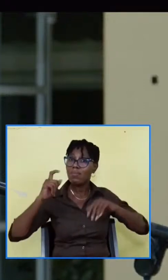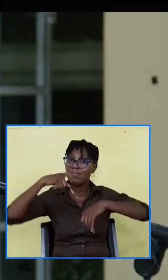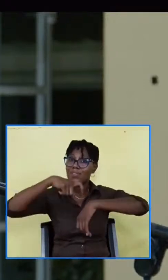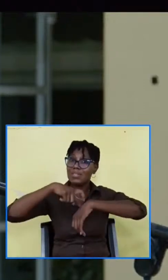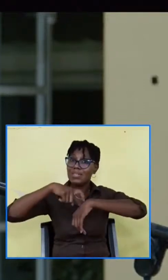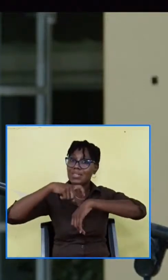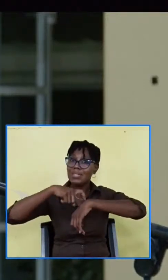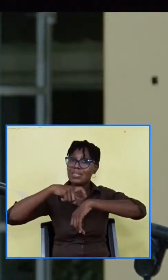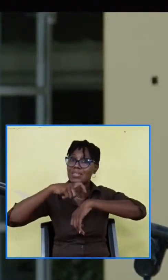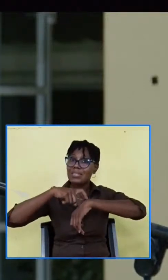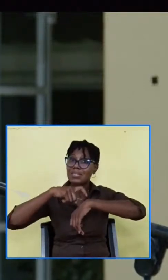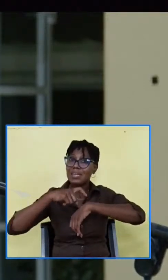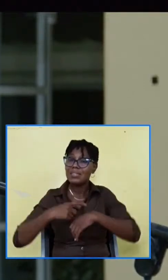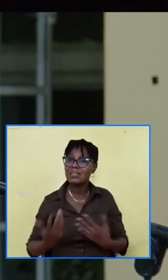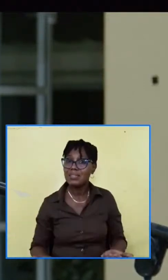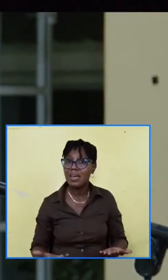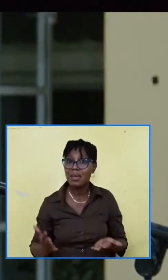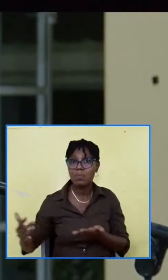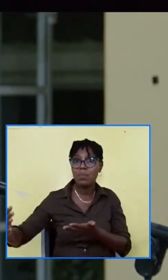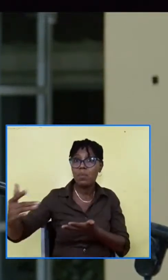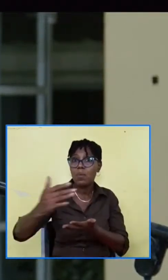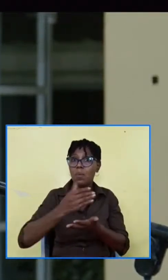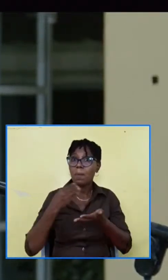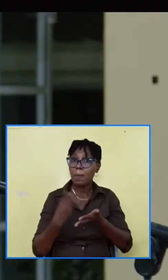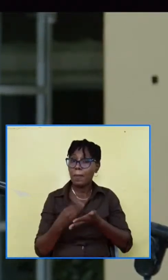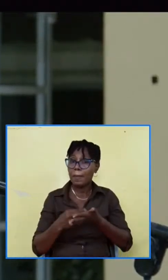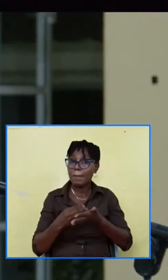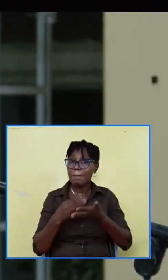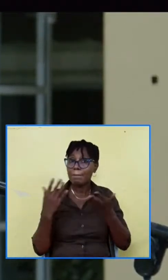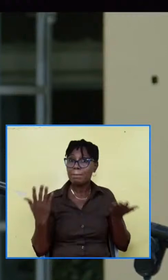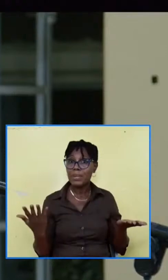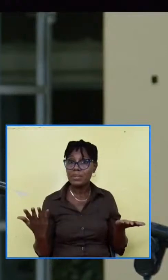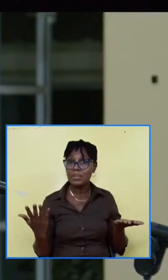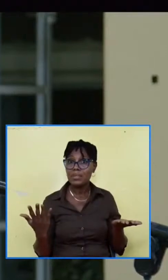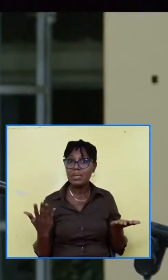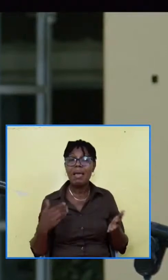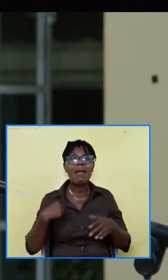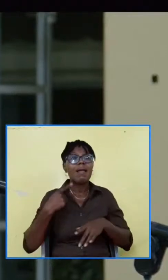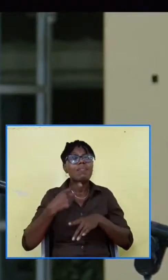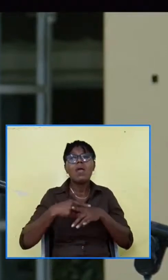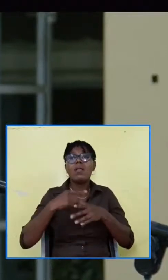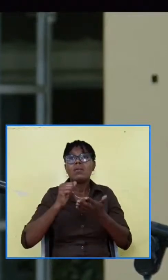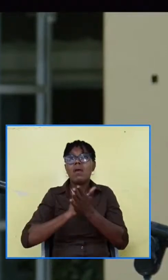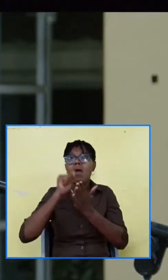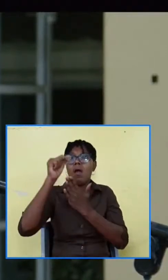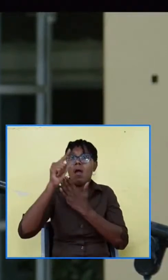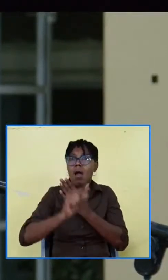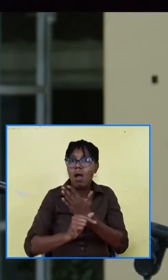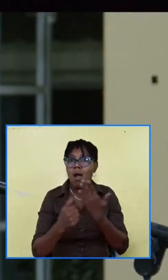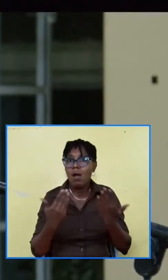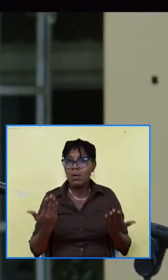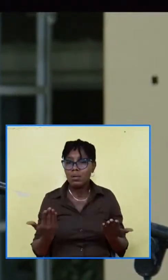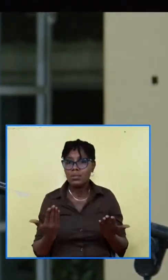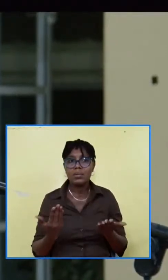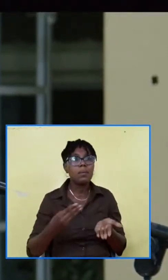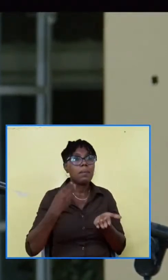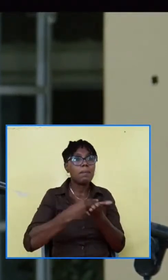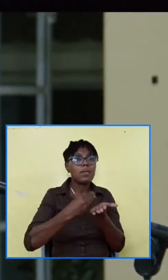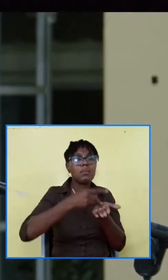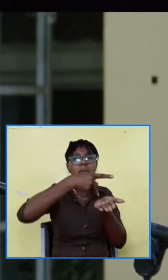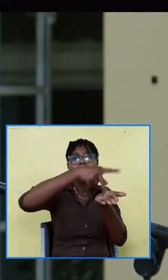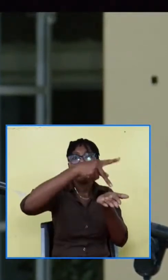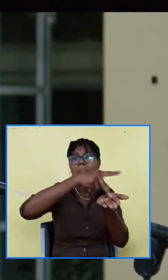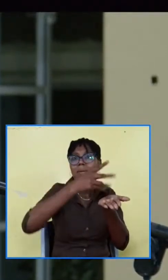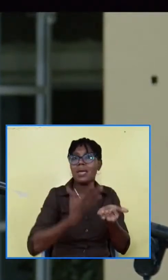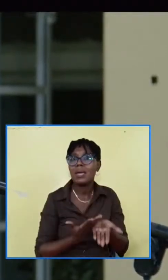forth. If they make their money at that time and they came and paid it in August, we will spread it all over the year. So we say